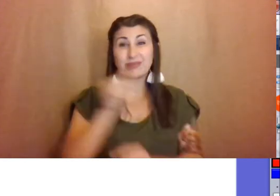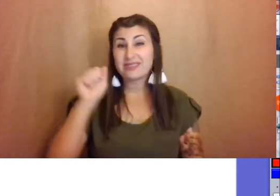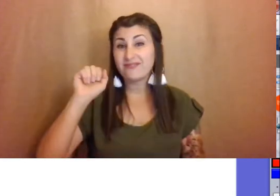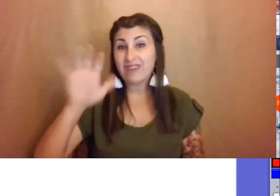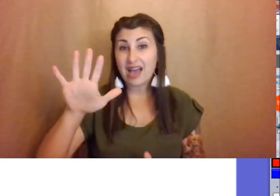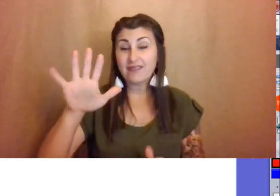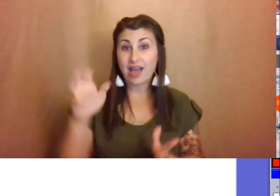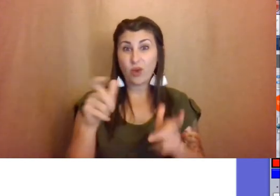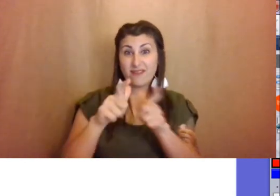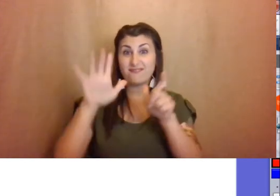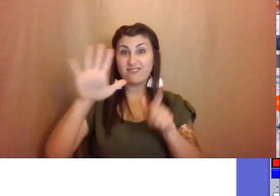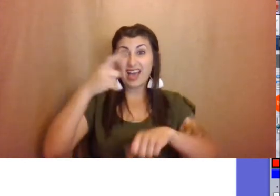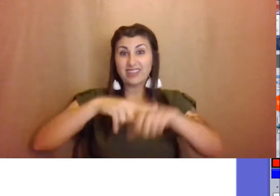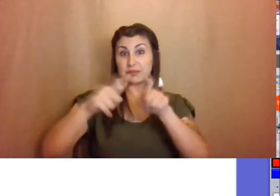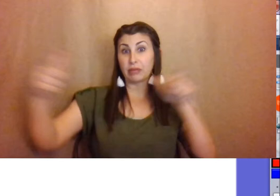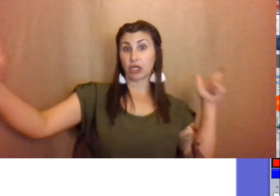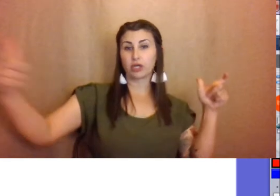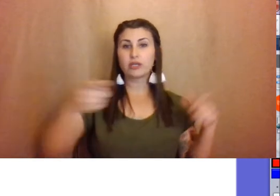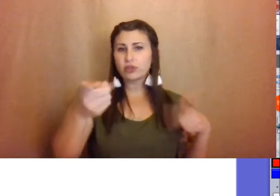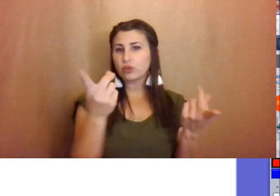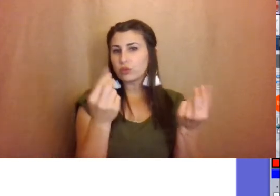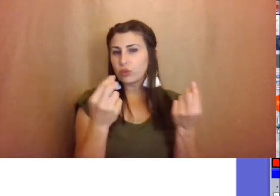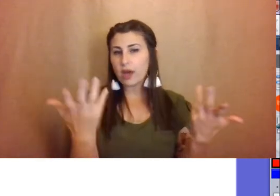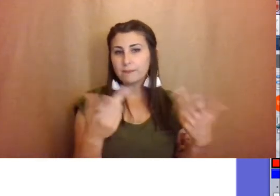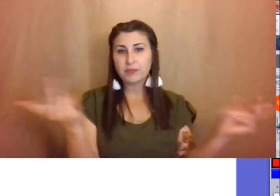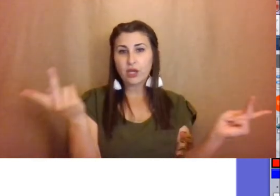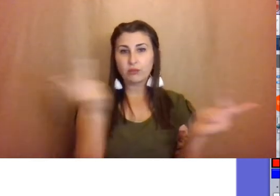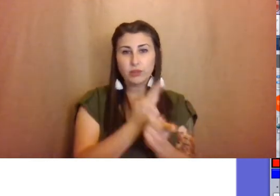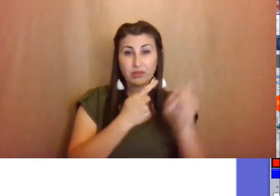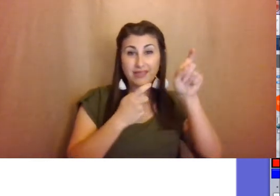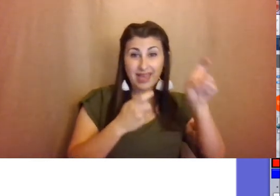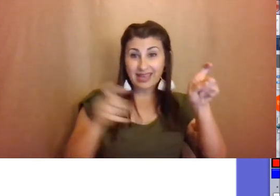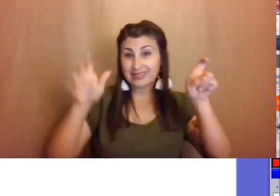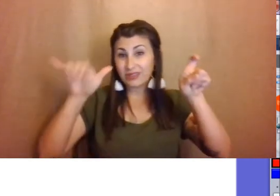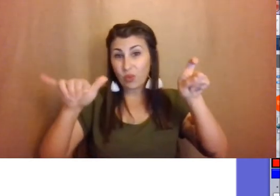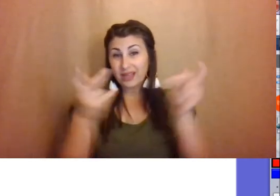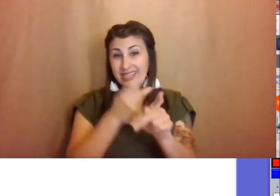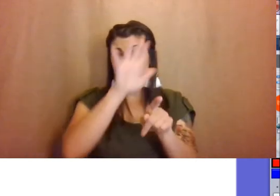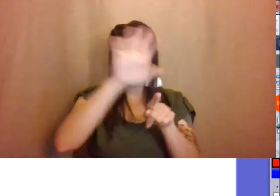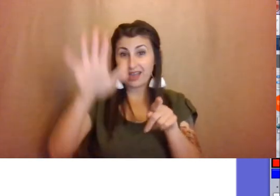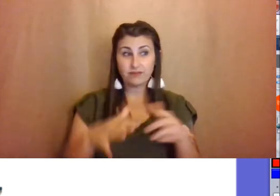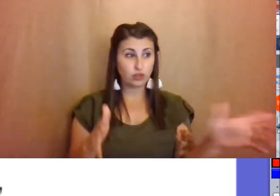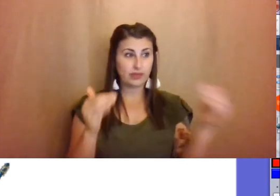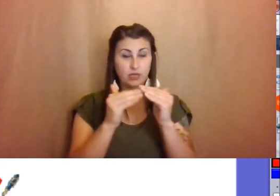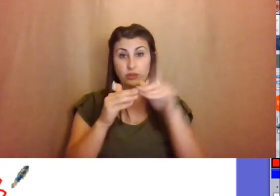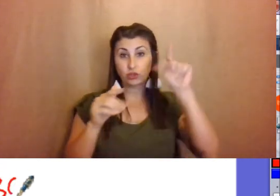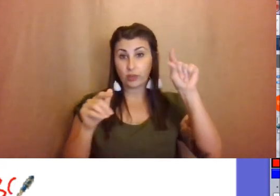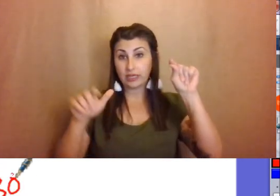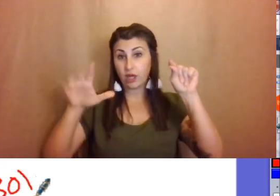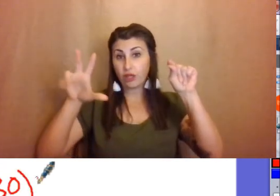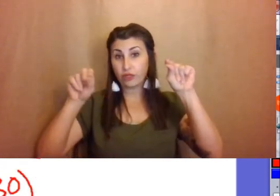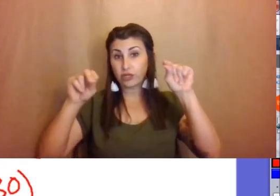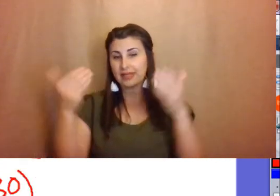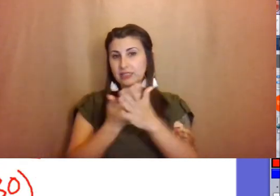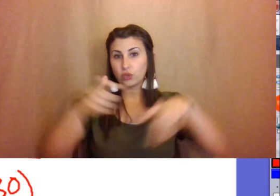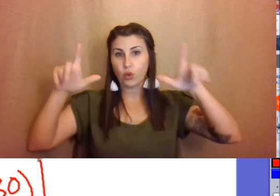as big. So all you are going to do is multiply the x value and the y value by 5. So I get 20,